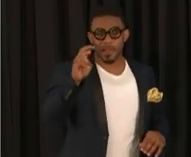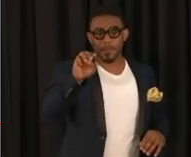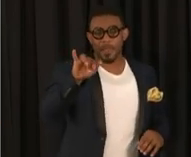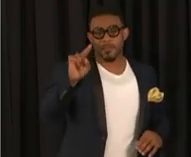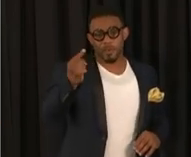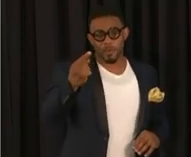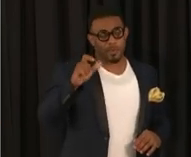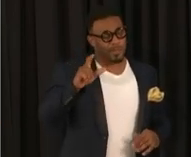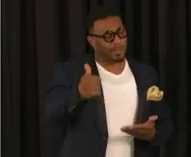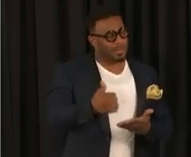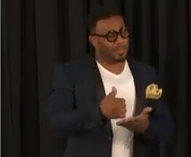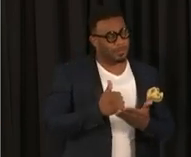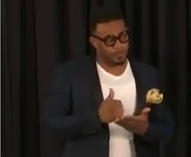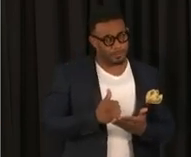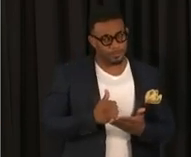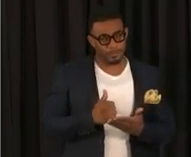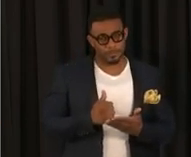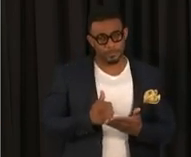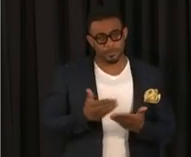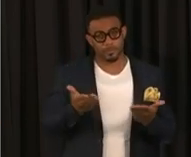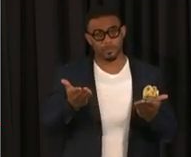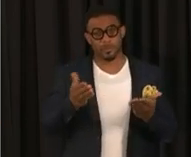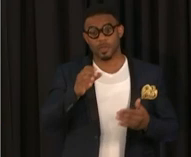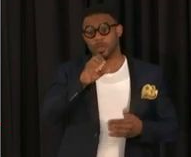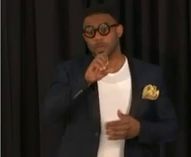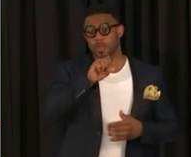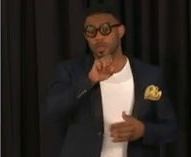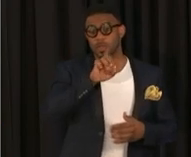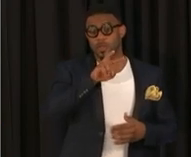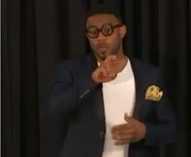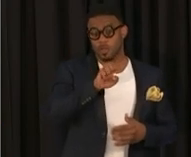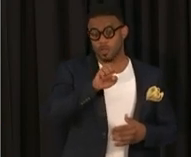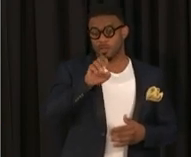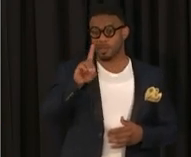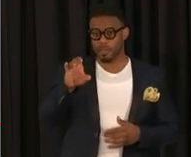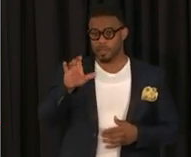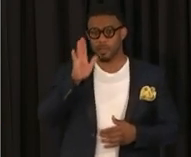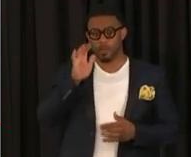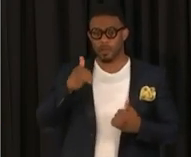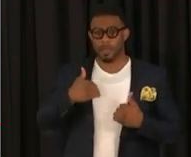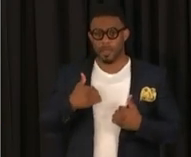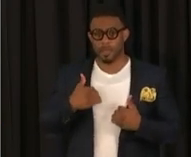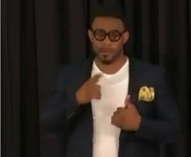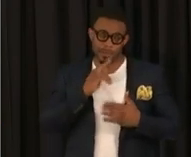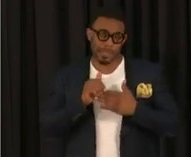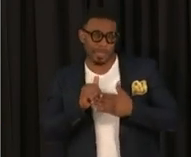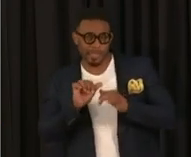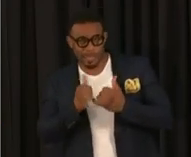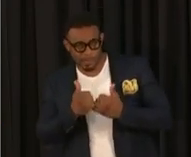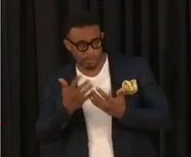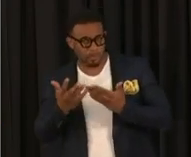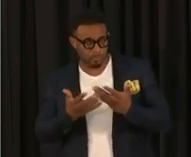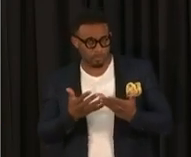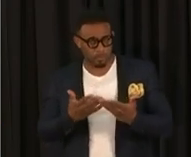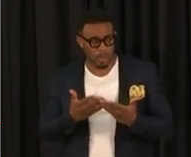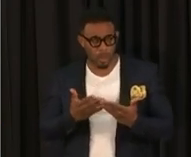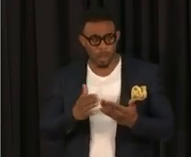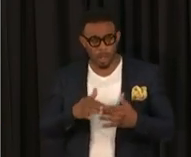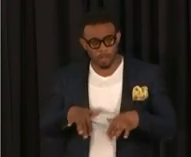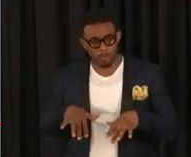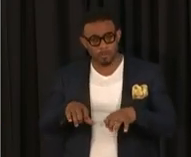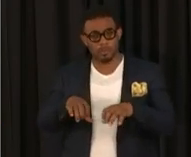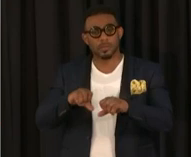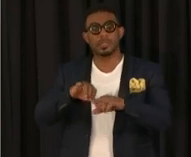May 1st, so we need your help. Serve DC is actually going to have, or be the lead agency, I should say,